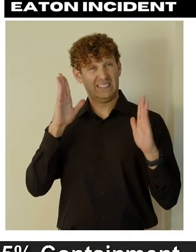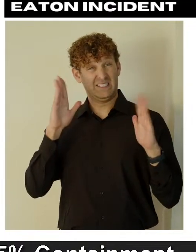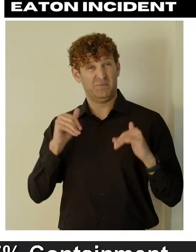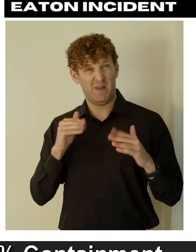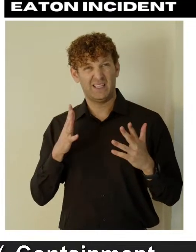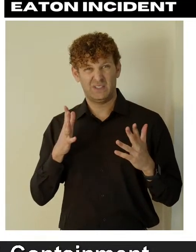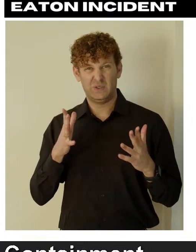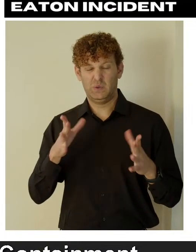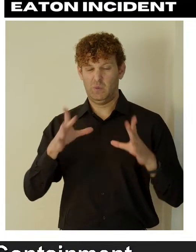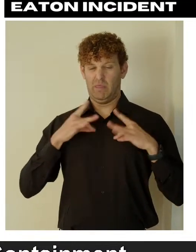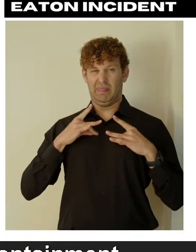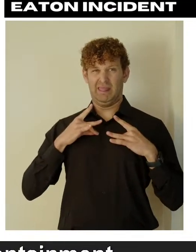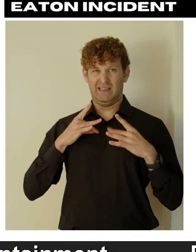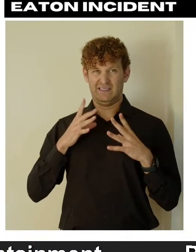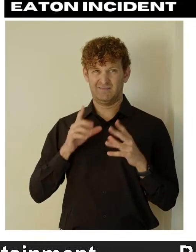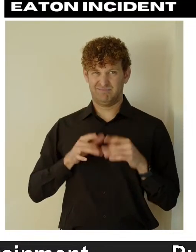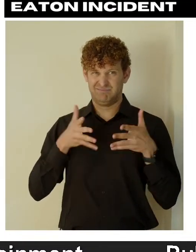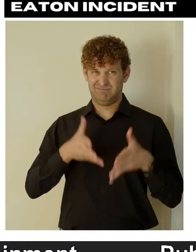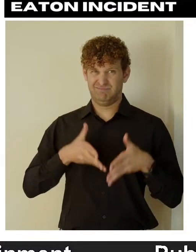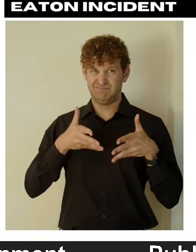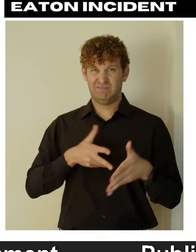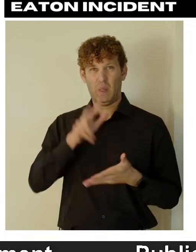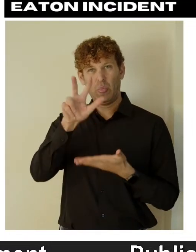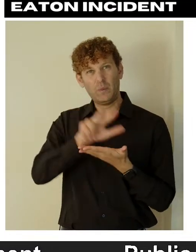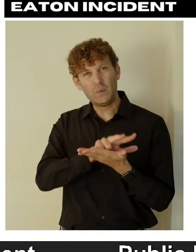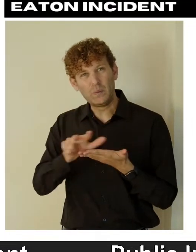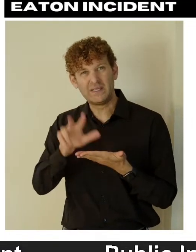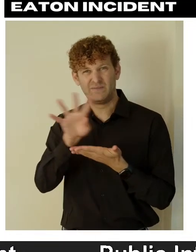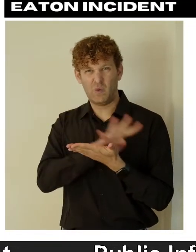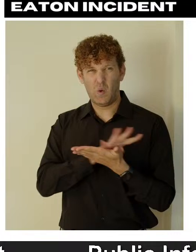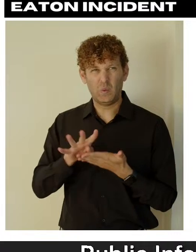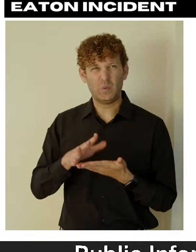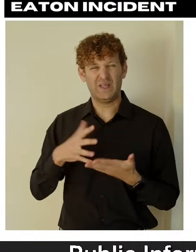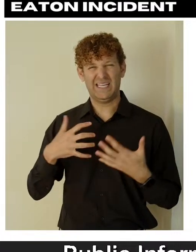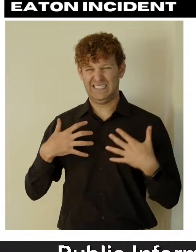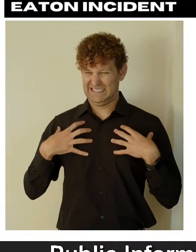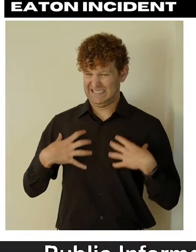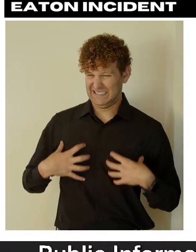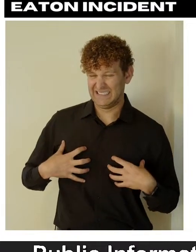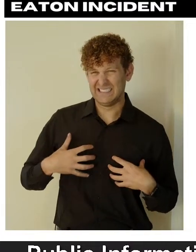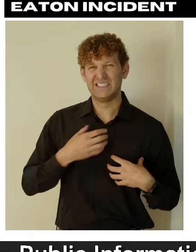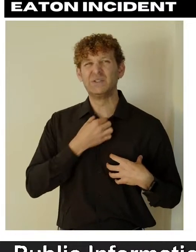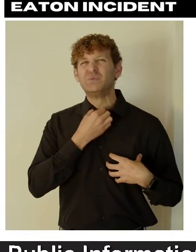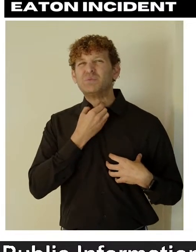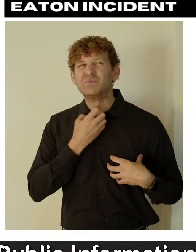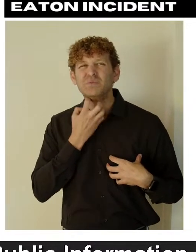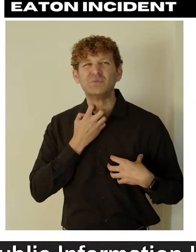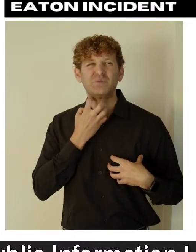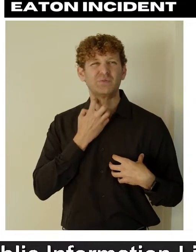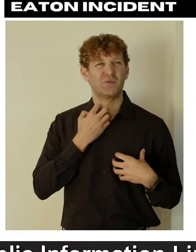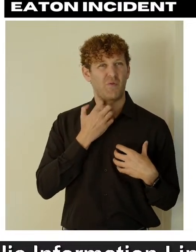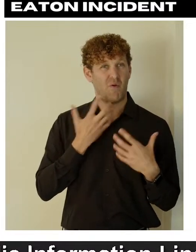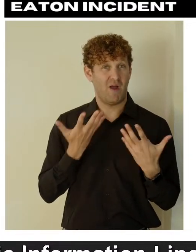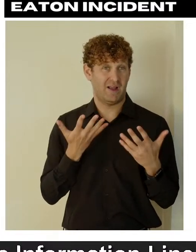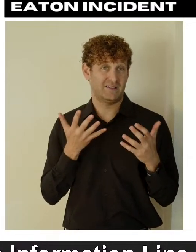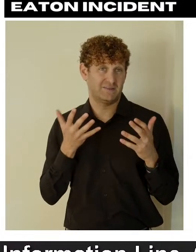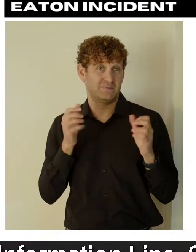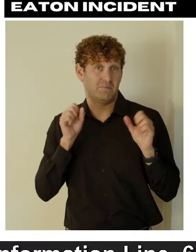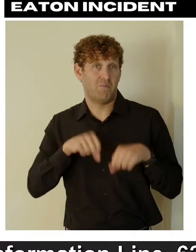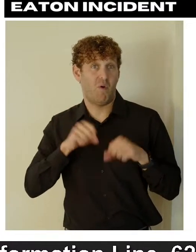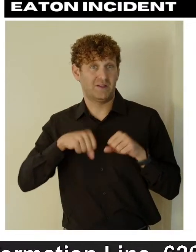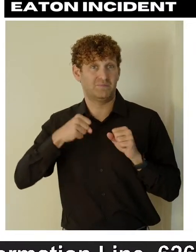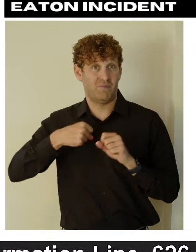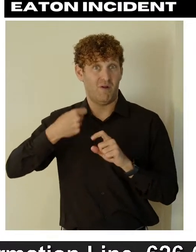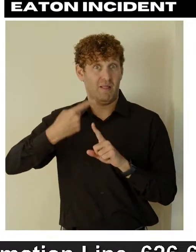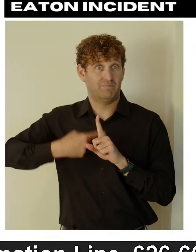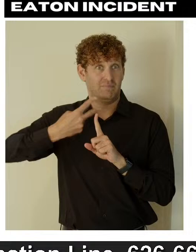with you for another 3 to 4 weeks, and in some cases up to a few months, depending on the level of your exposure. Please be patient with